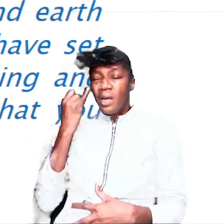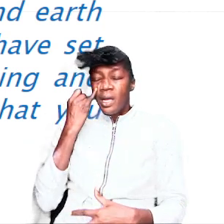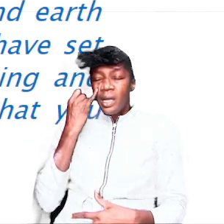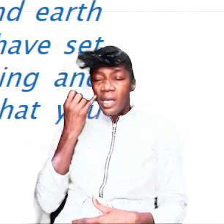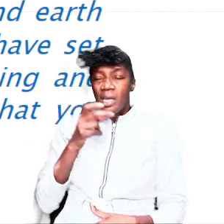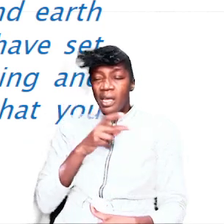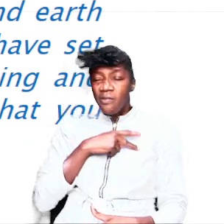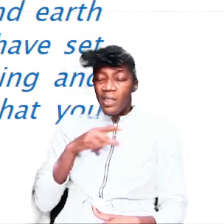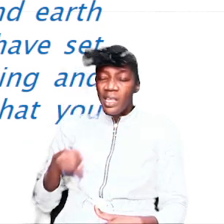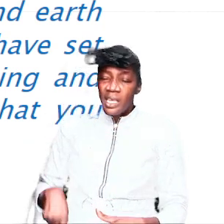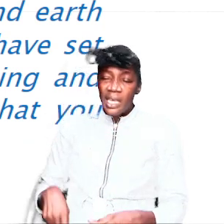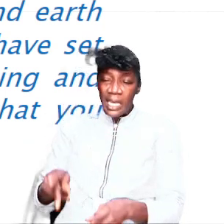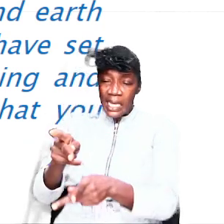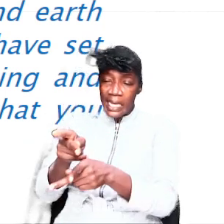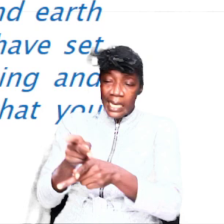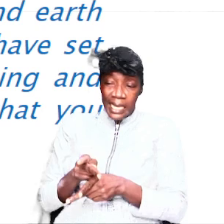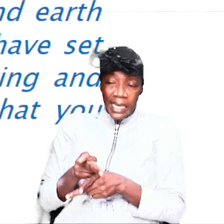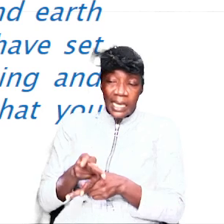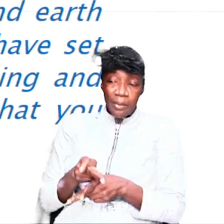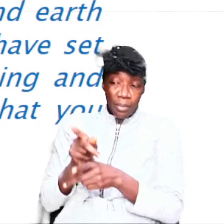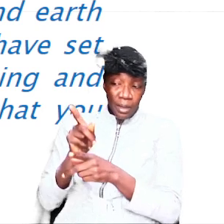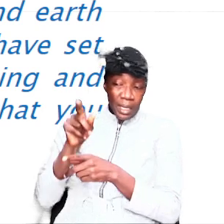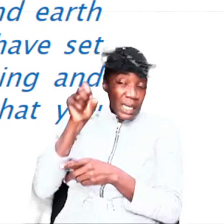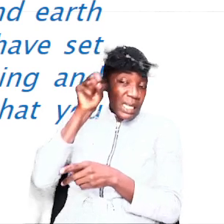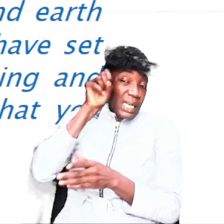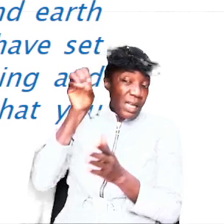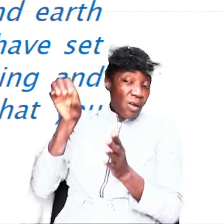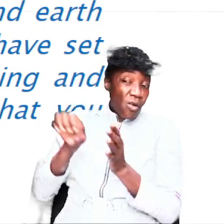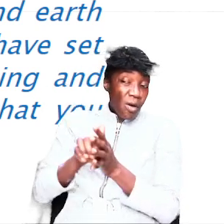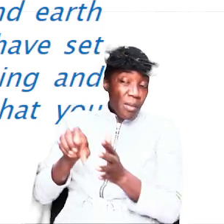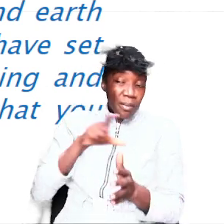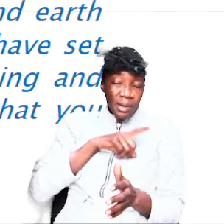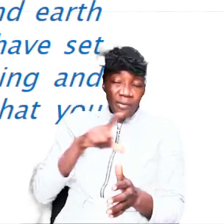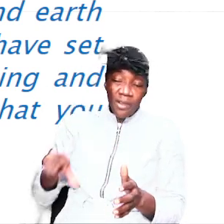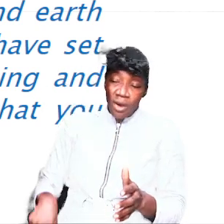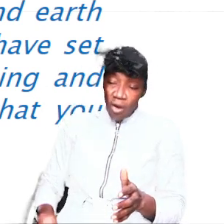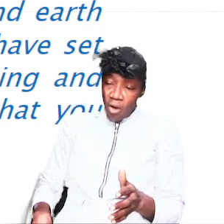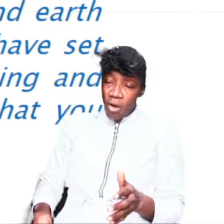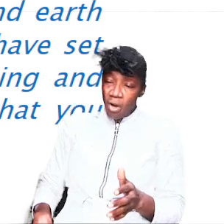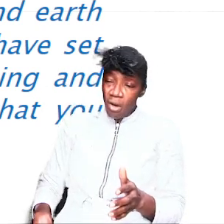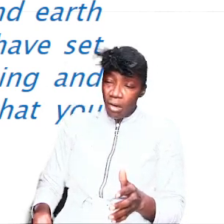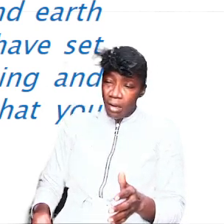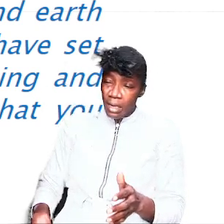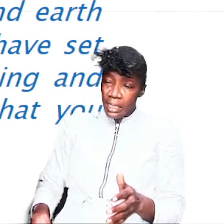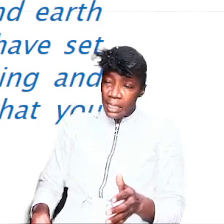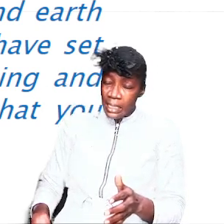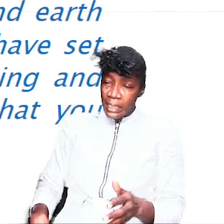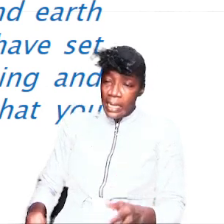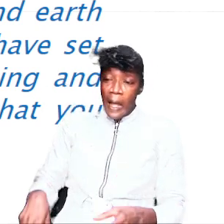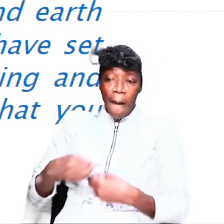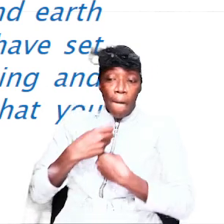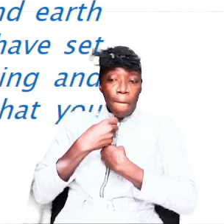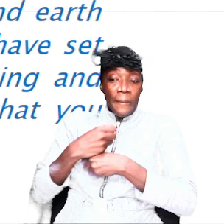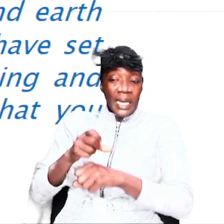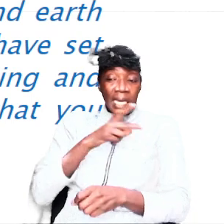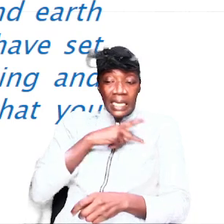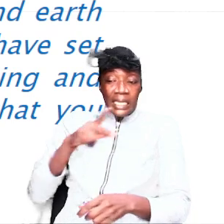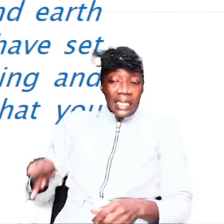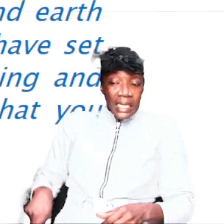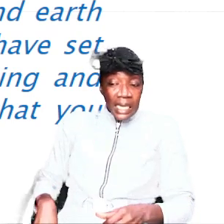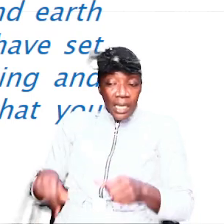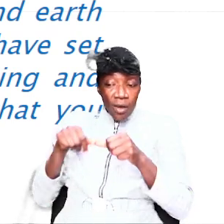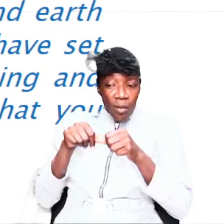the commandment of the Lord would have established his kingdom upon Israel forever. But because he